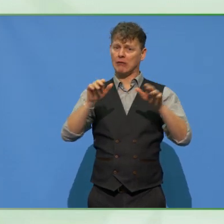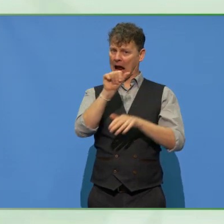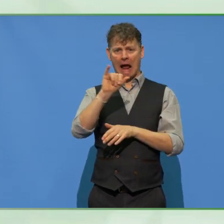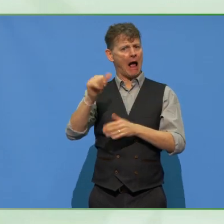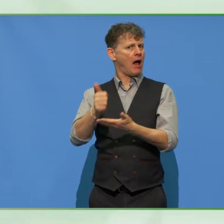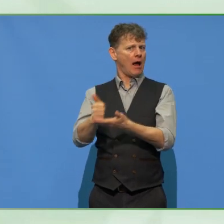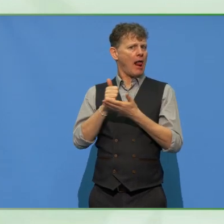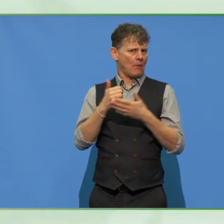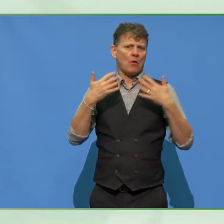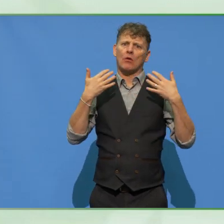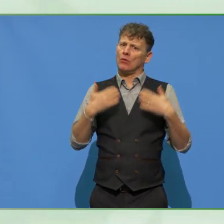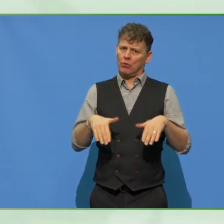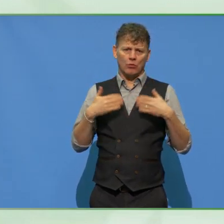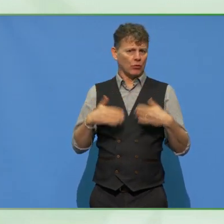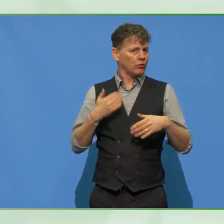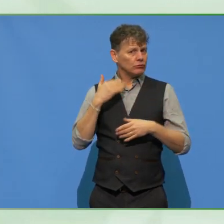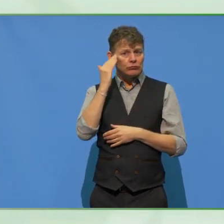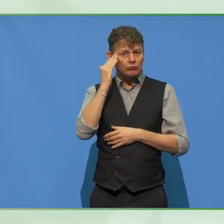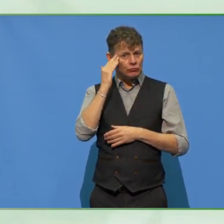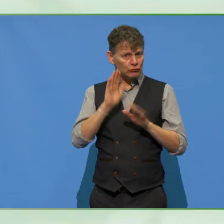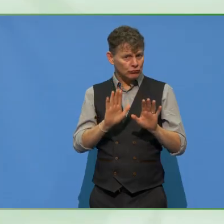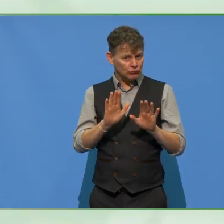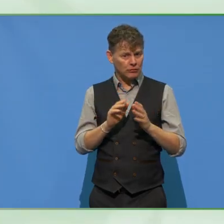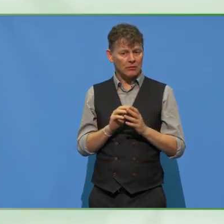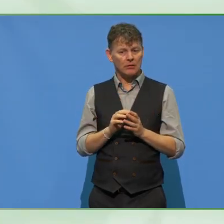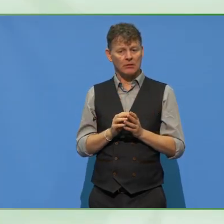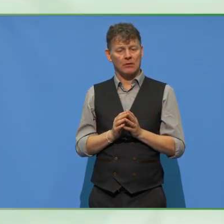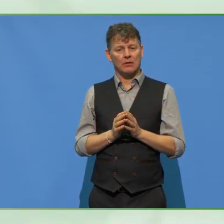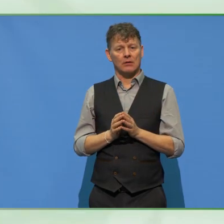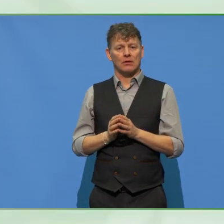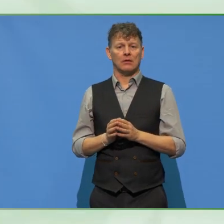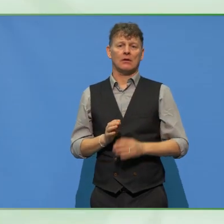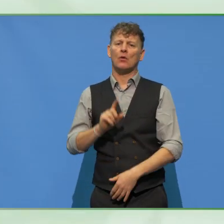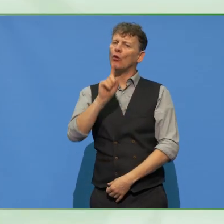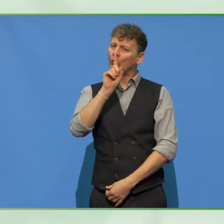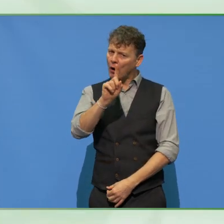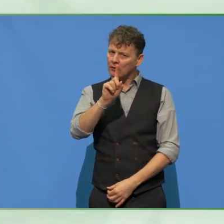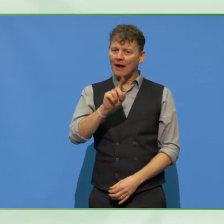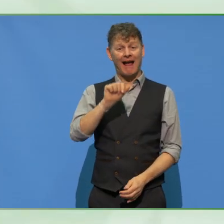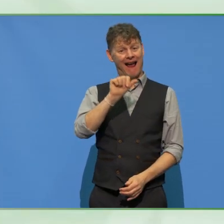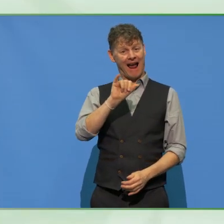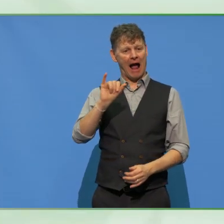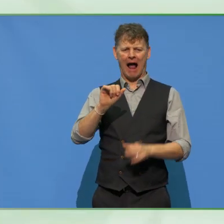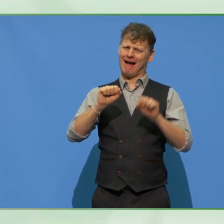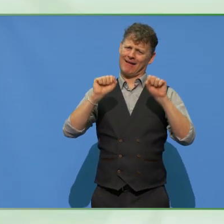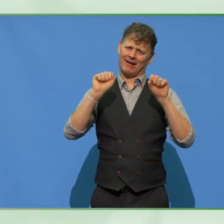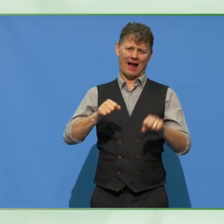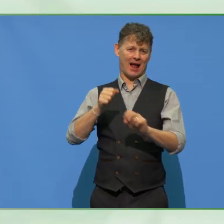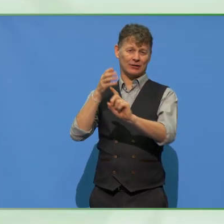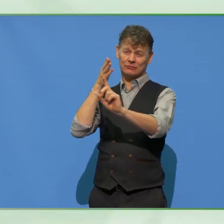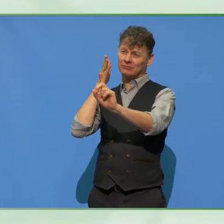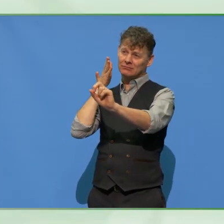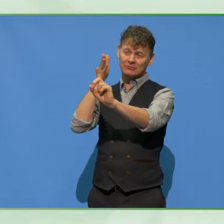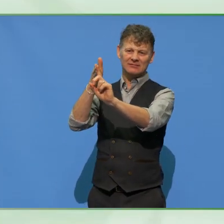we understand that AI is not meeting its promise when it comes